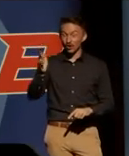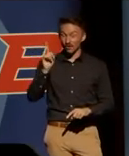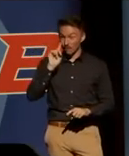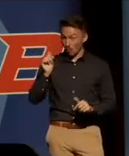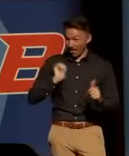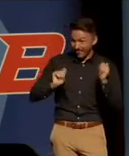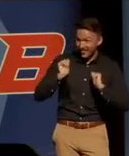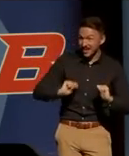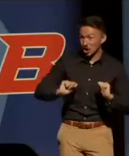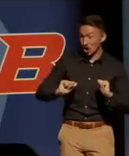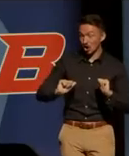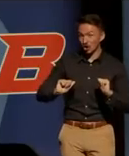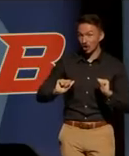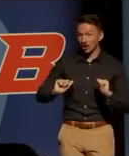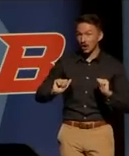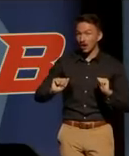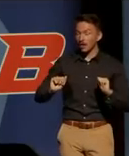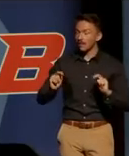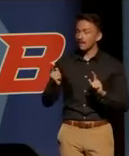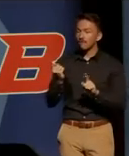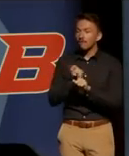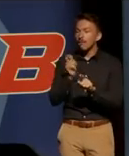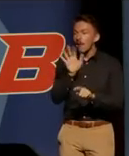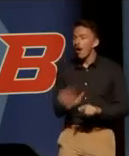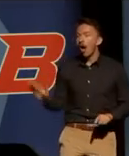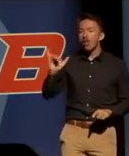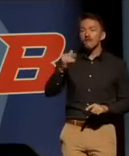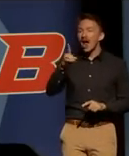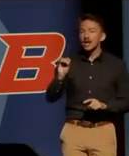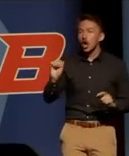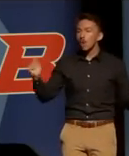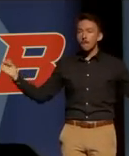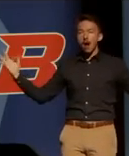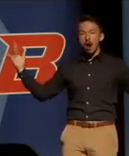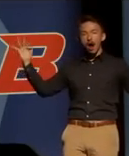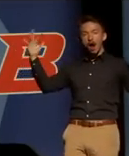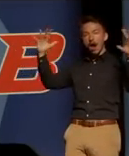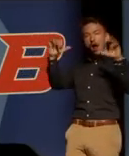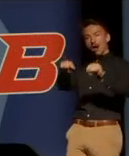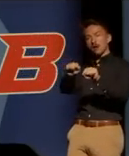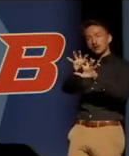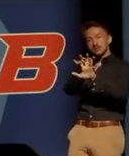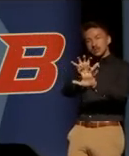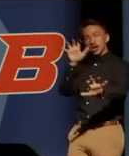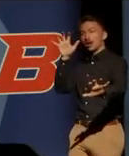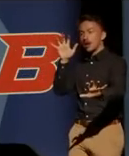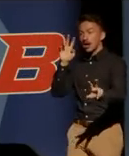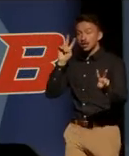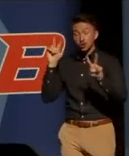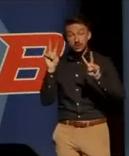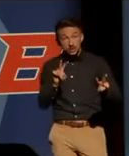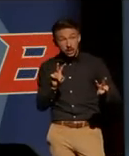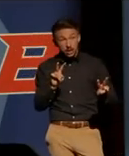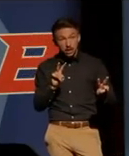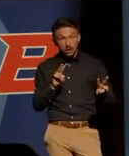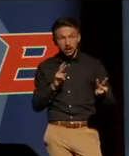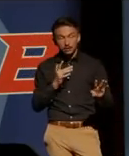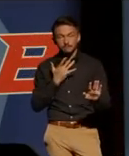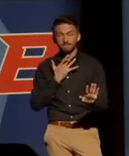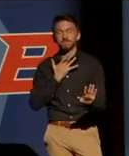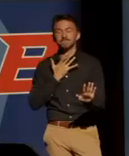this stage from all over the state was breathtaking. It's one of those moments where you really see the